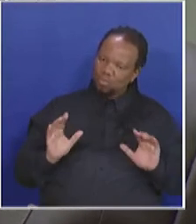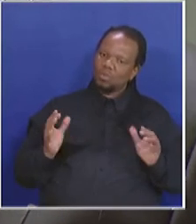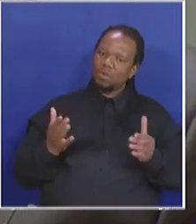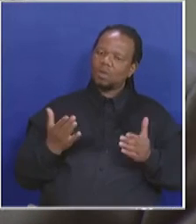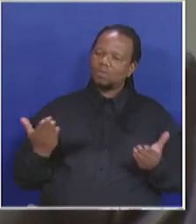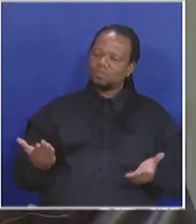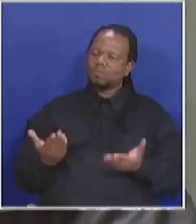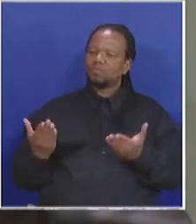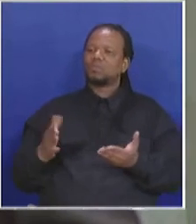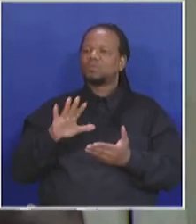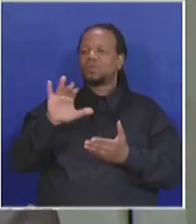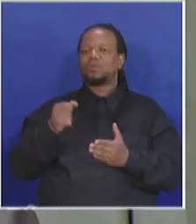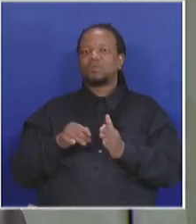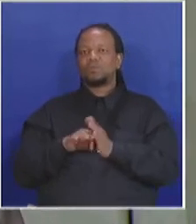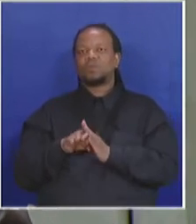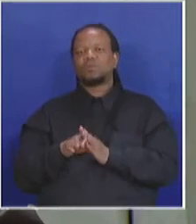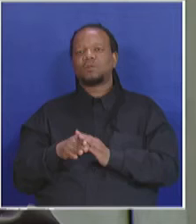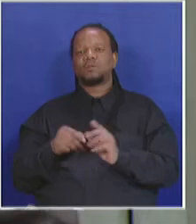Struggle continues. I thank you, Honorable Chair.